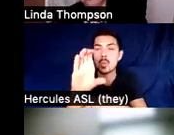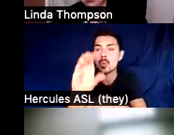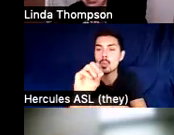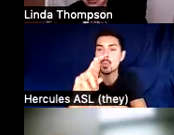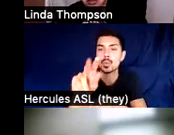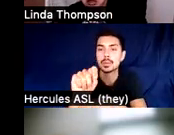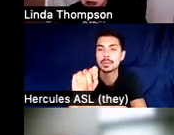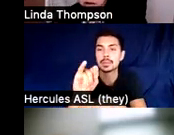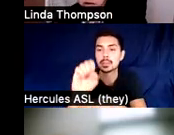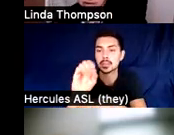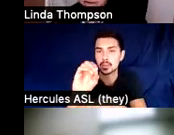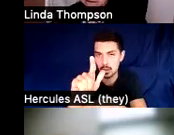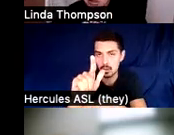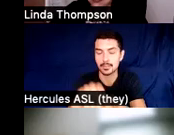adrenaline.